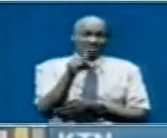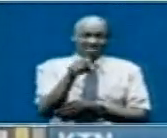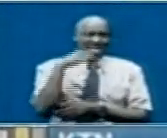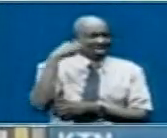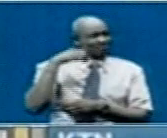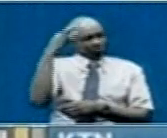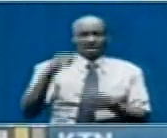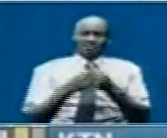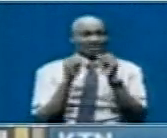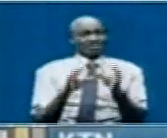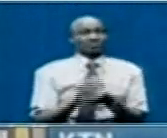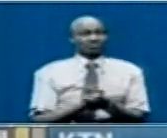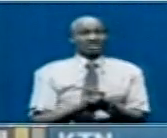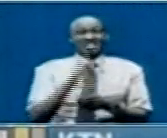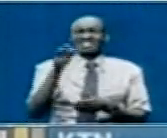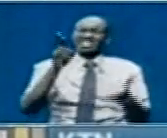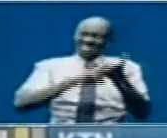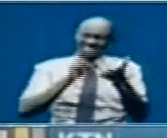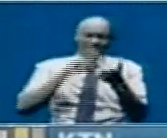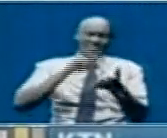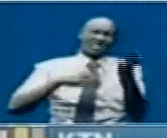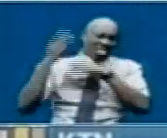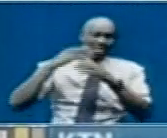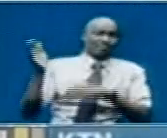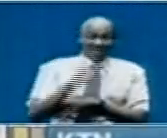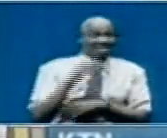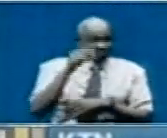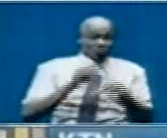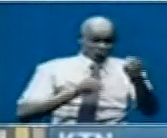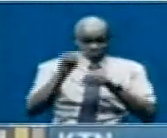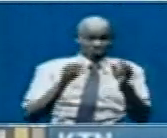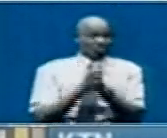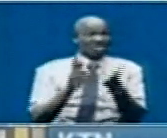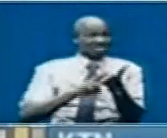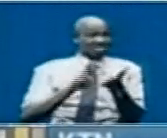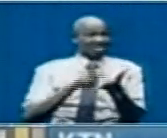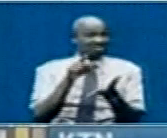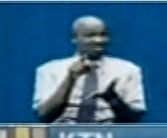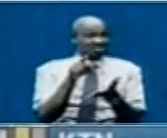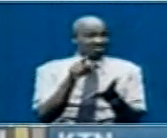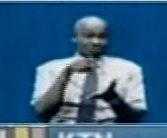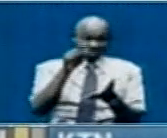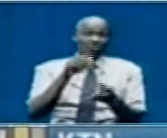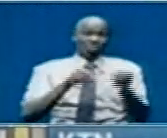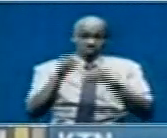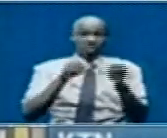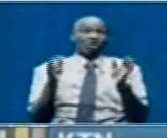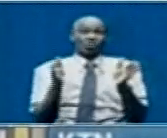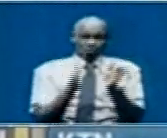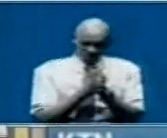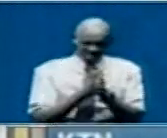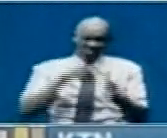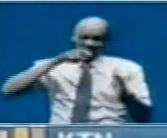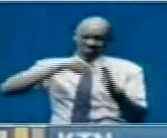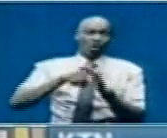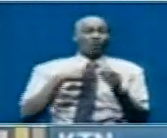future. So it's a register that go that back. If you tamper with it, you are tampering with the core